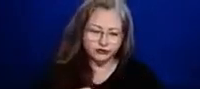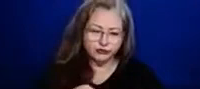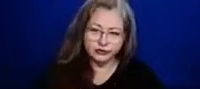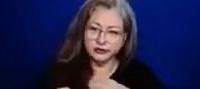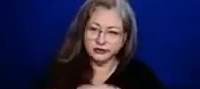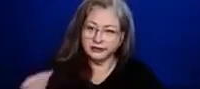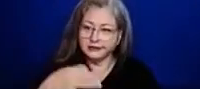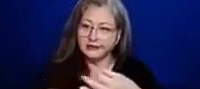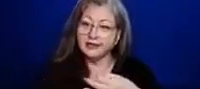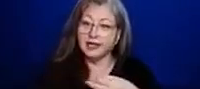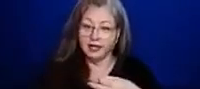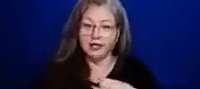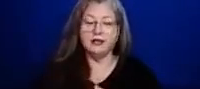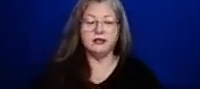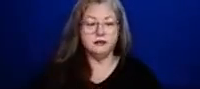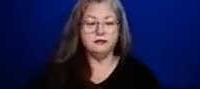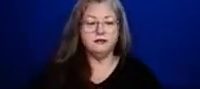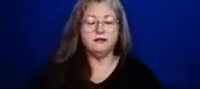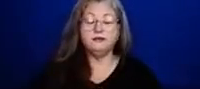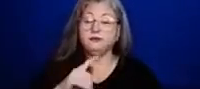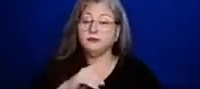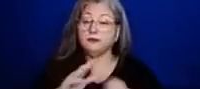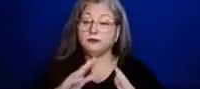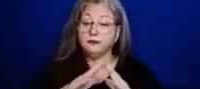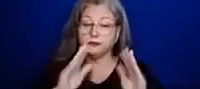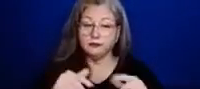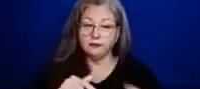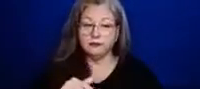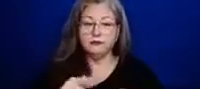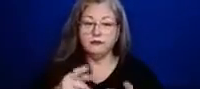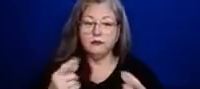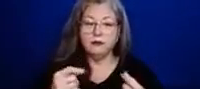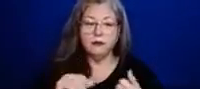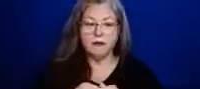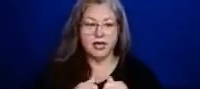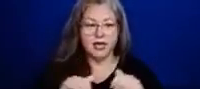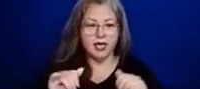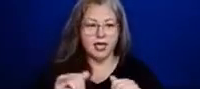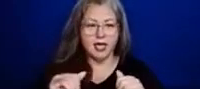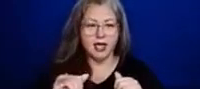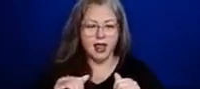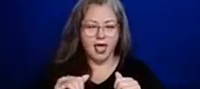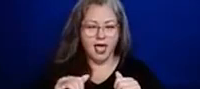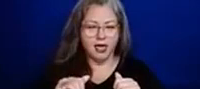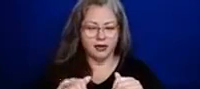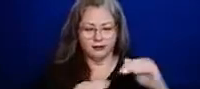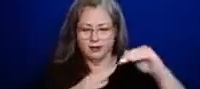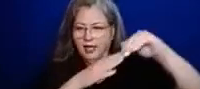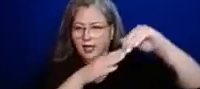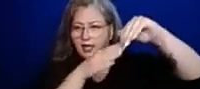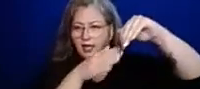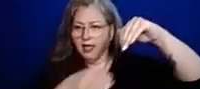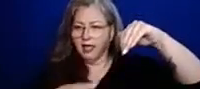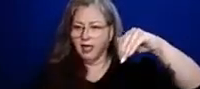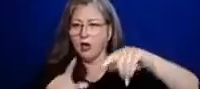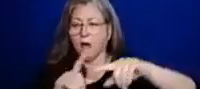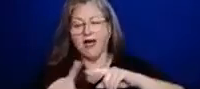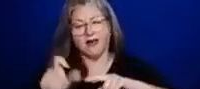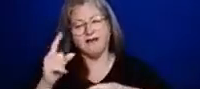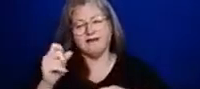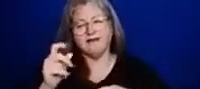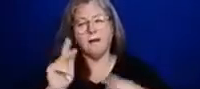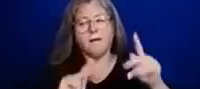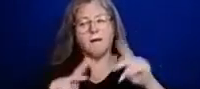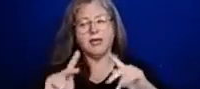yes? And the houses, they are situated in like in a hill, human-made